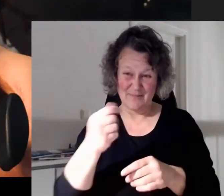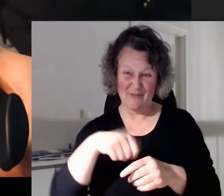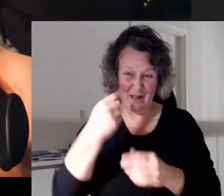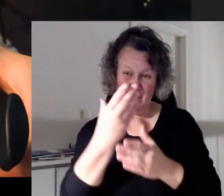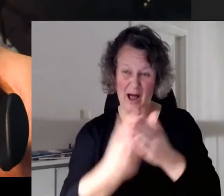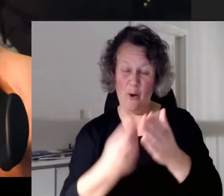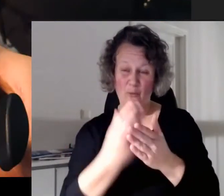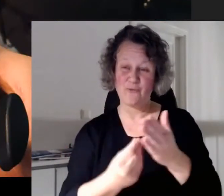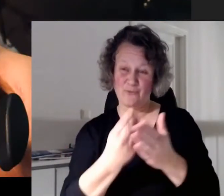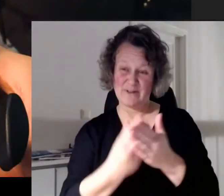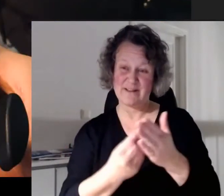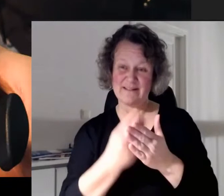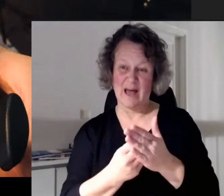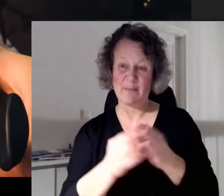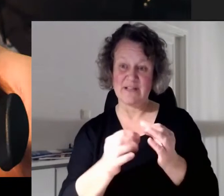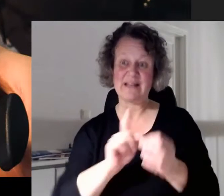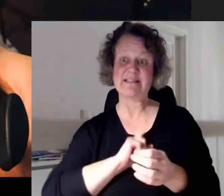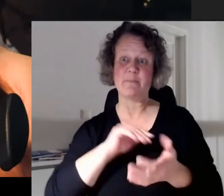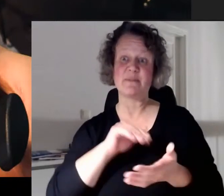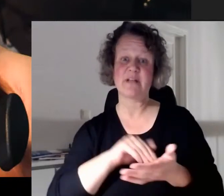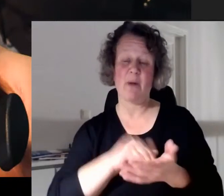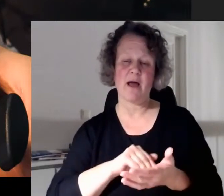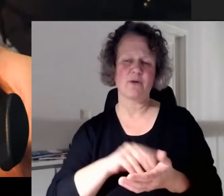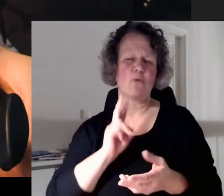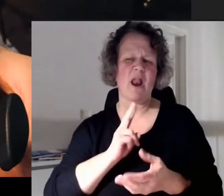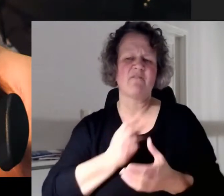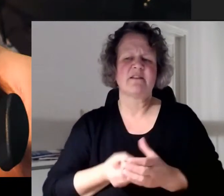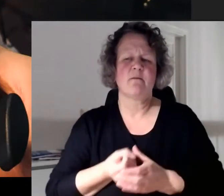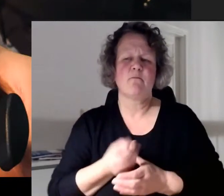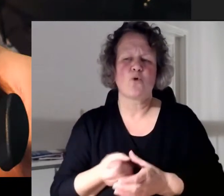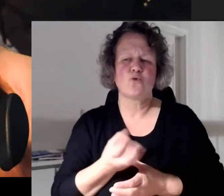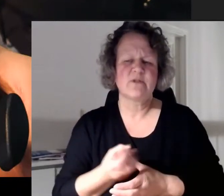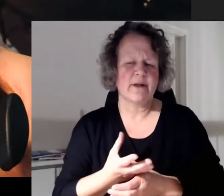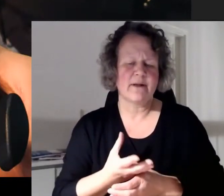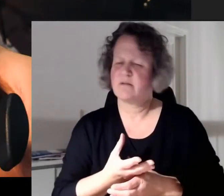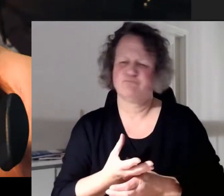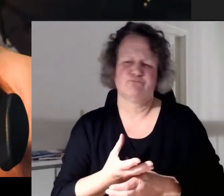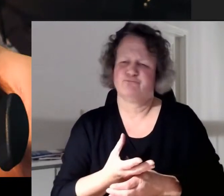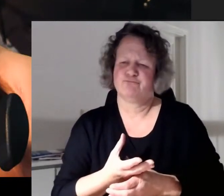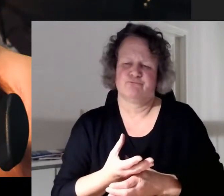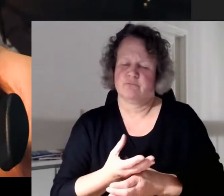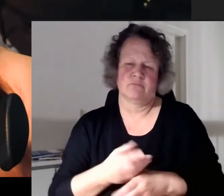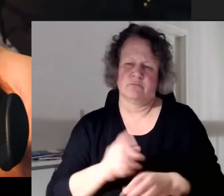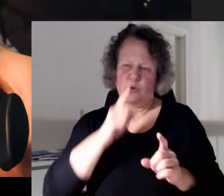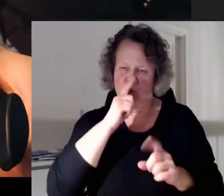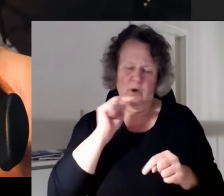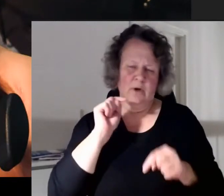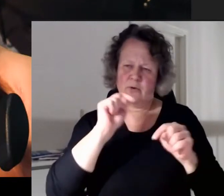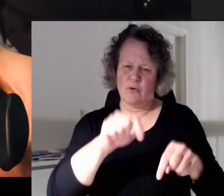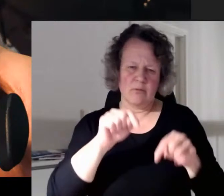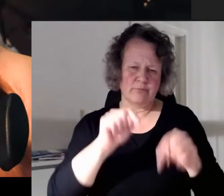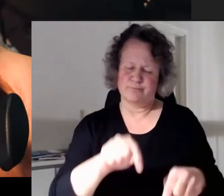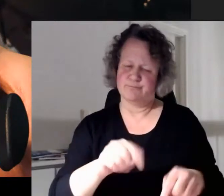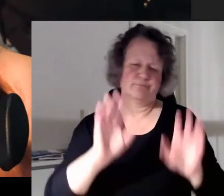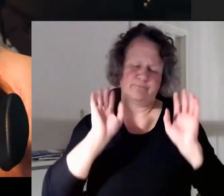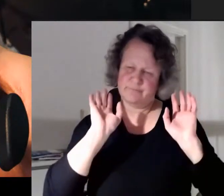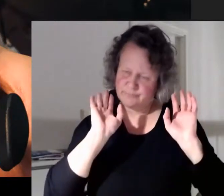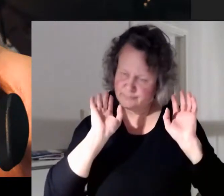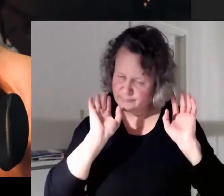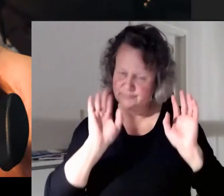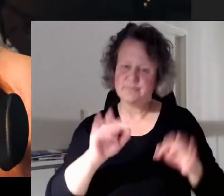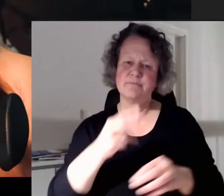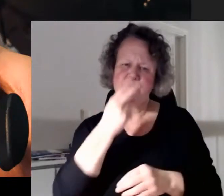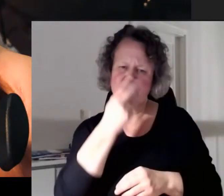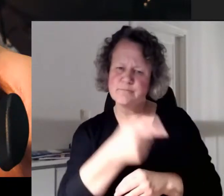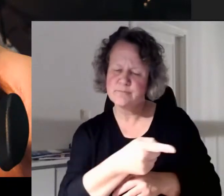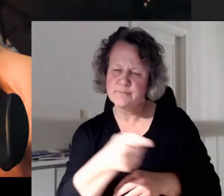was on the spot with the device. It's my own shooting here. As a director, normally you are there and you take